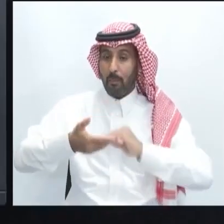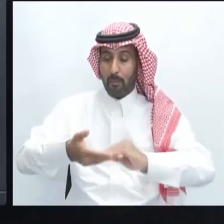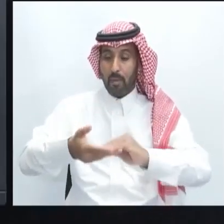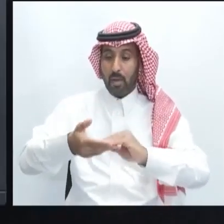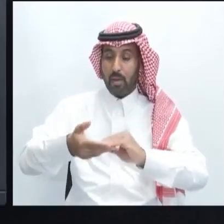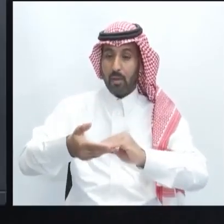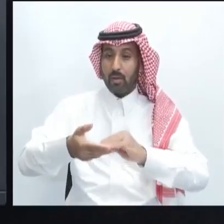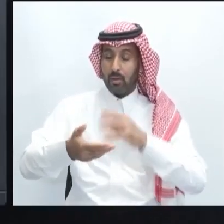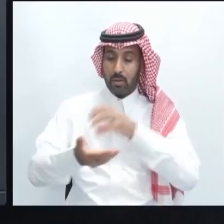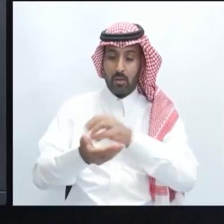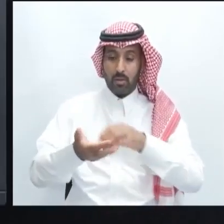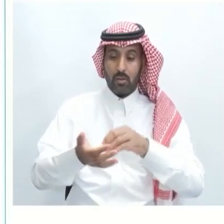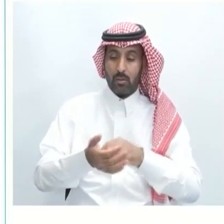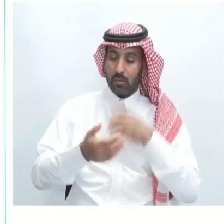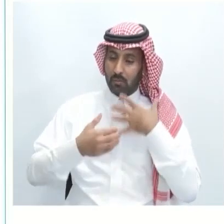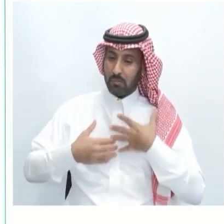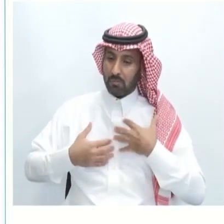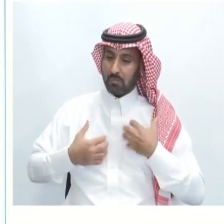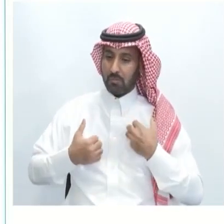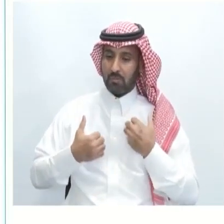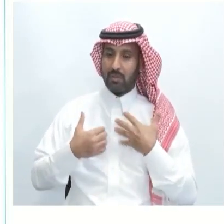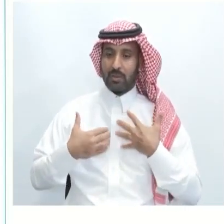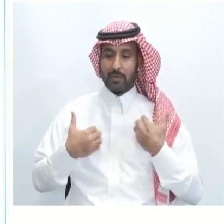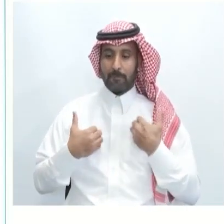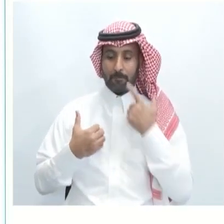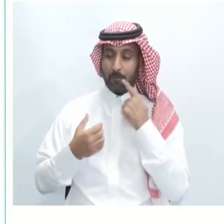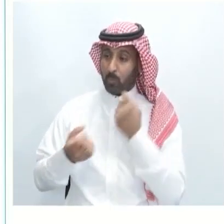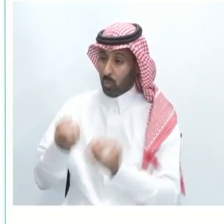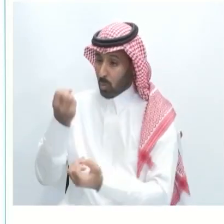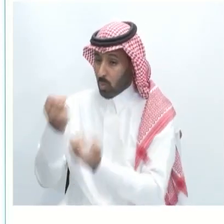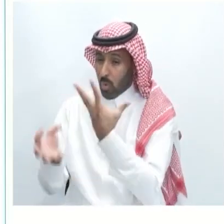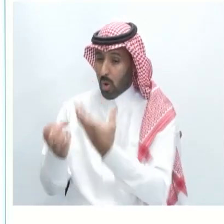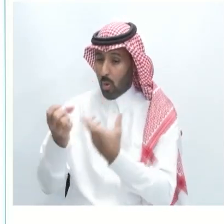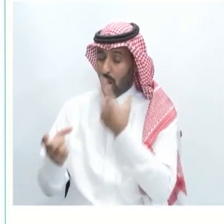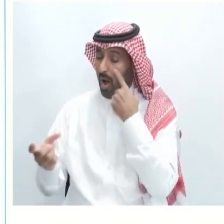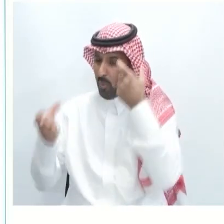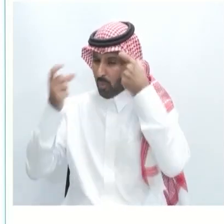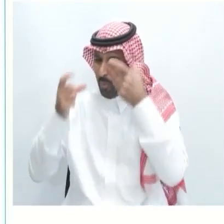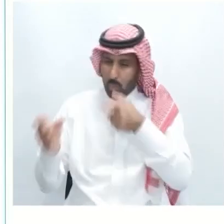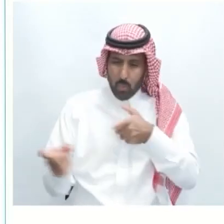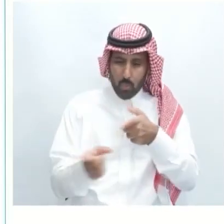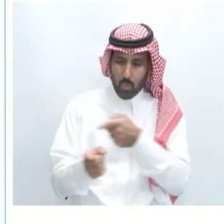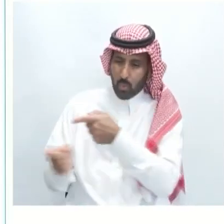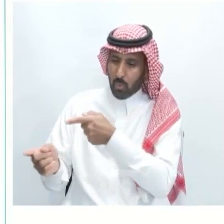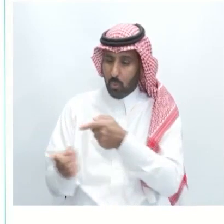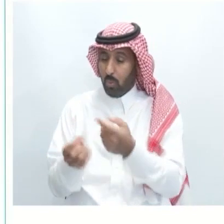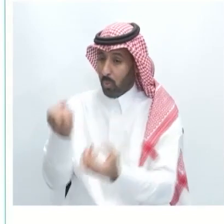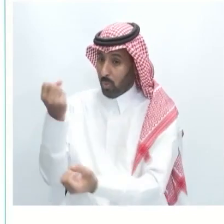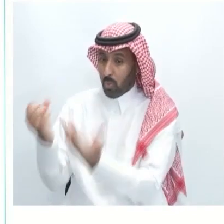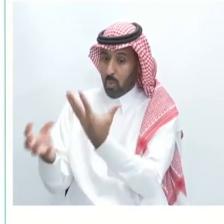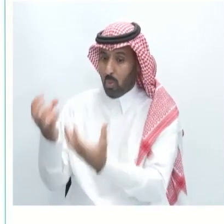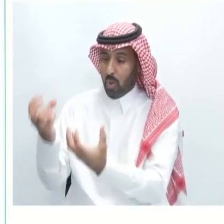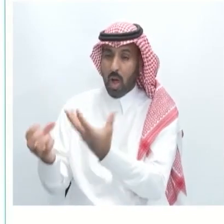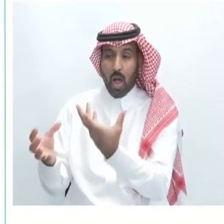the country or in the city that they are in. Firefighters, also this is an obvious one.